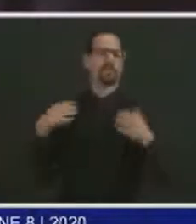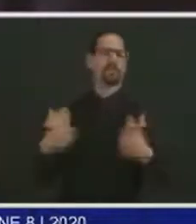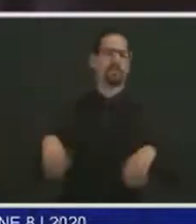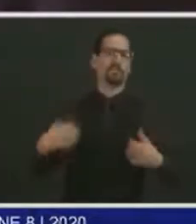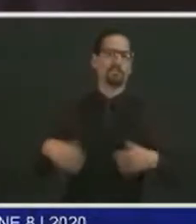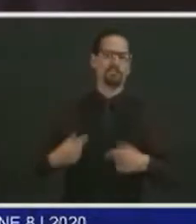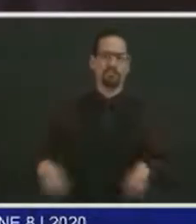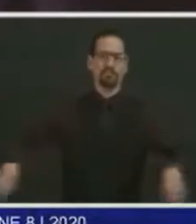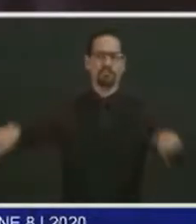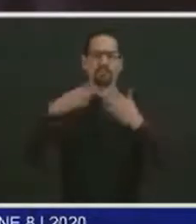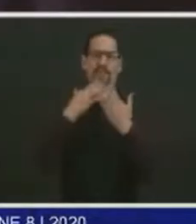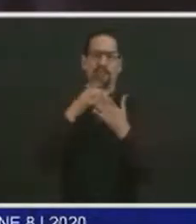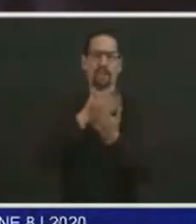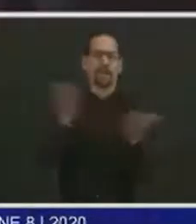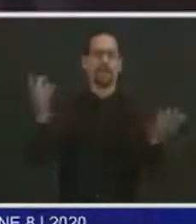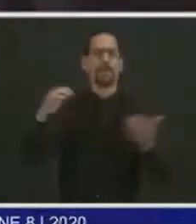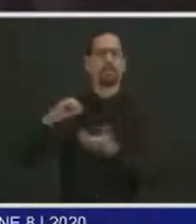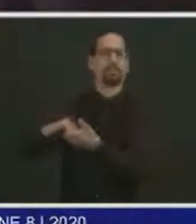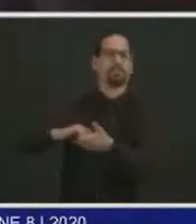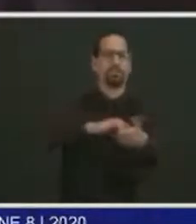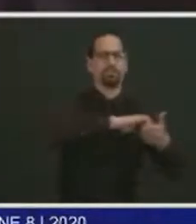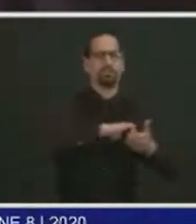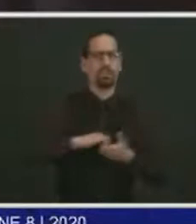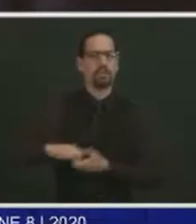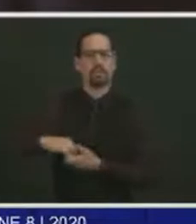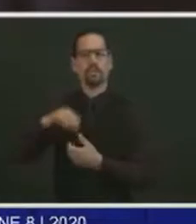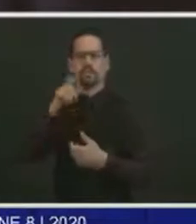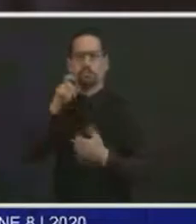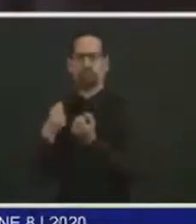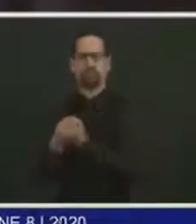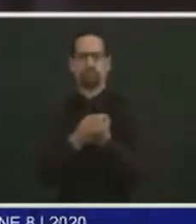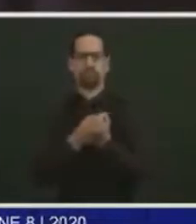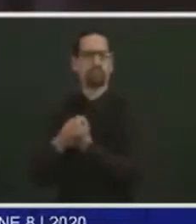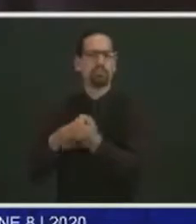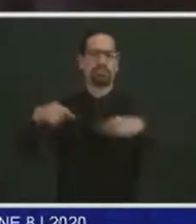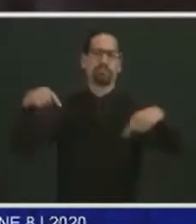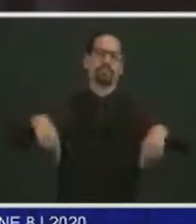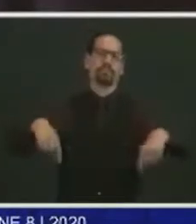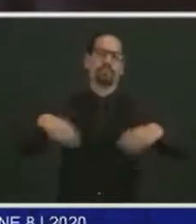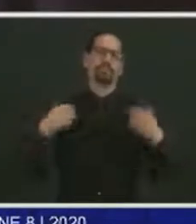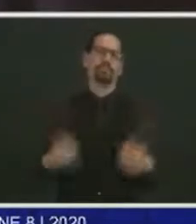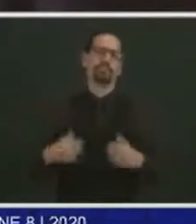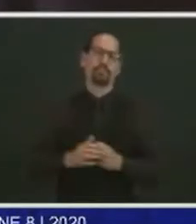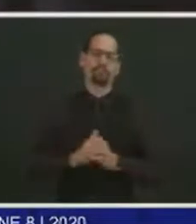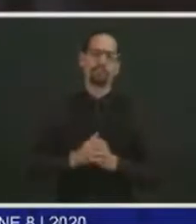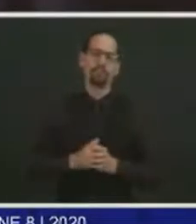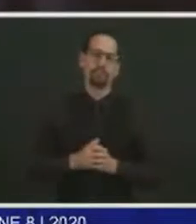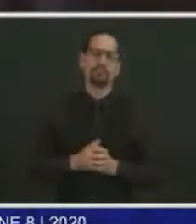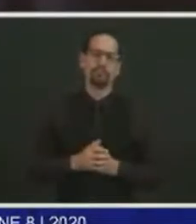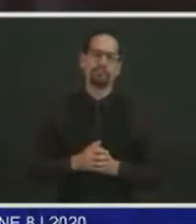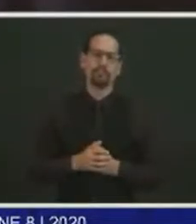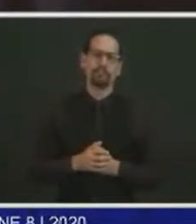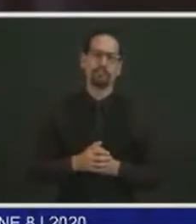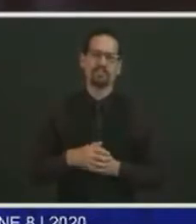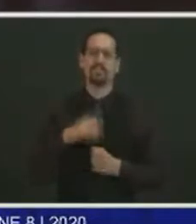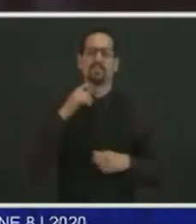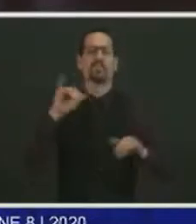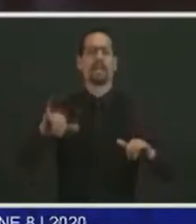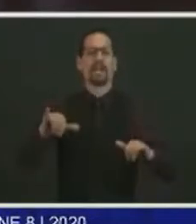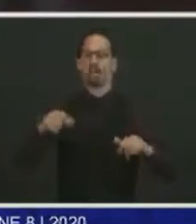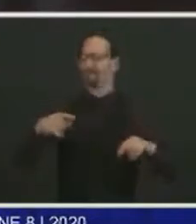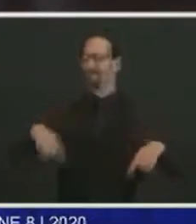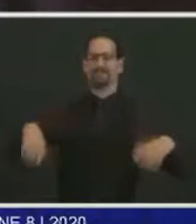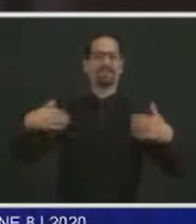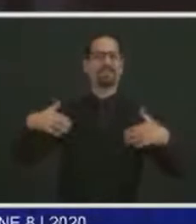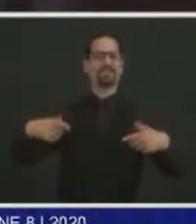with us to help support as well. It also gave the opportunity to stand in solidarity because,